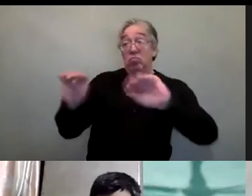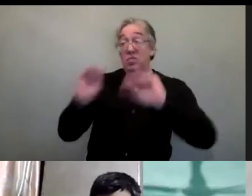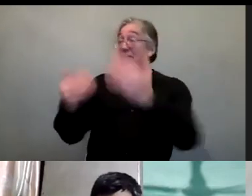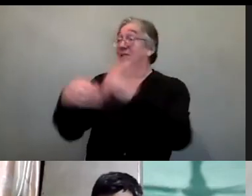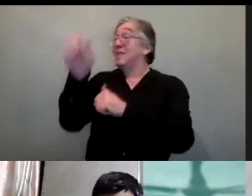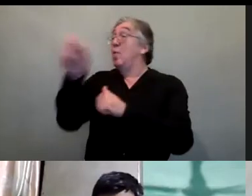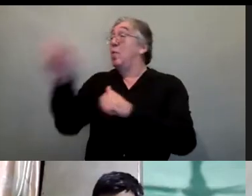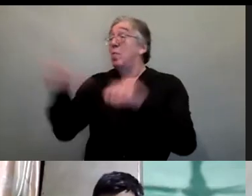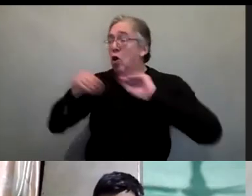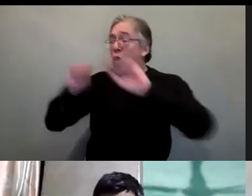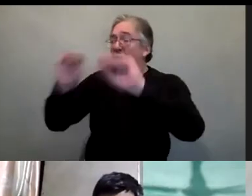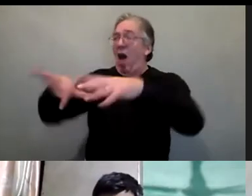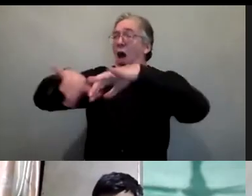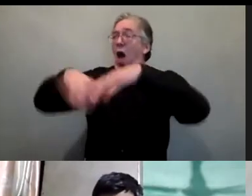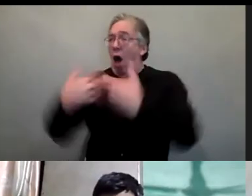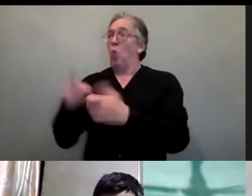about